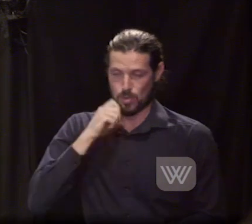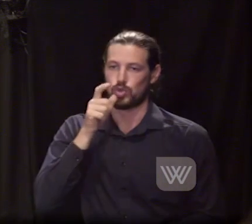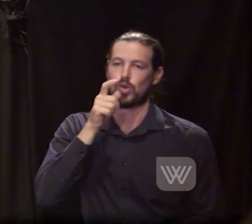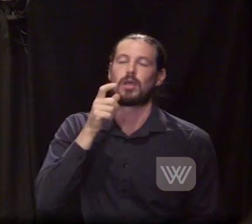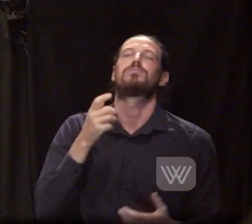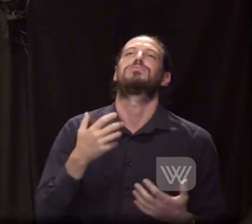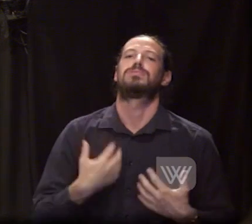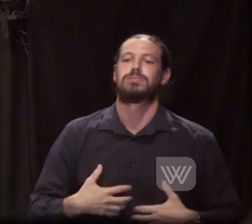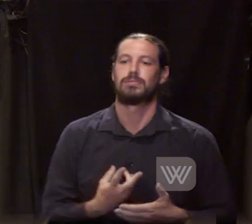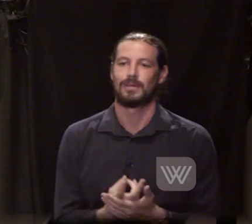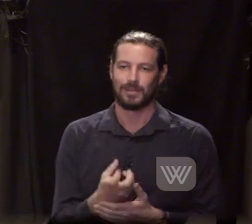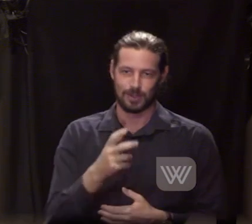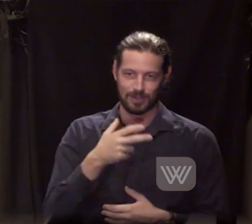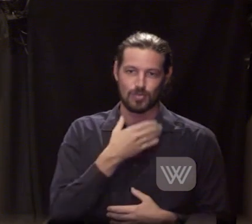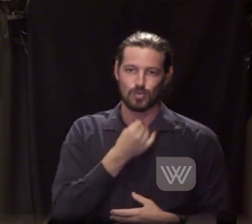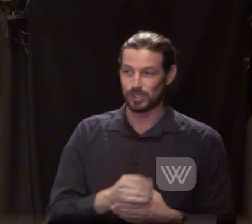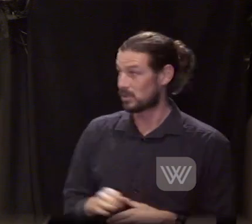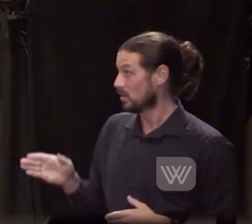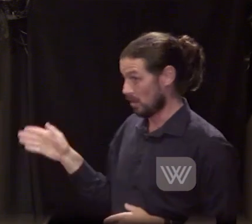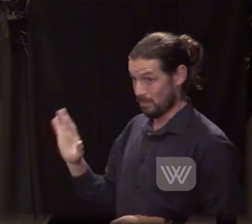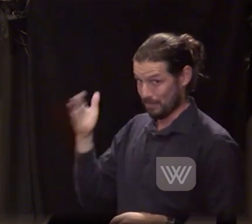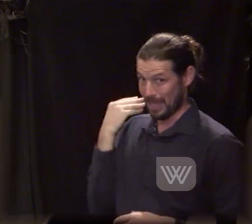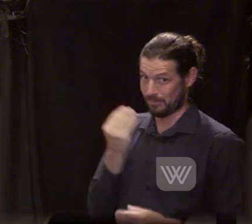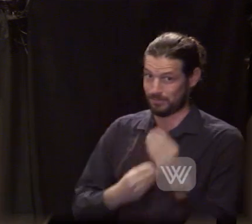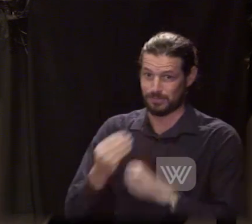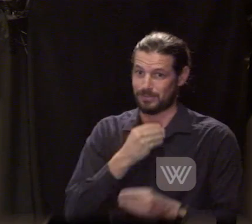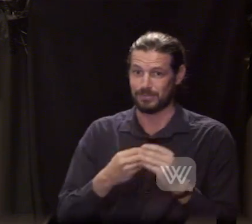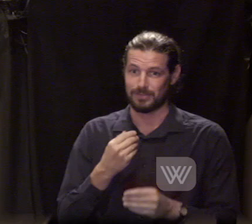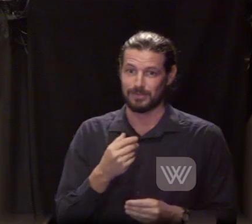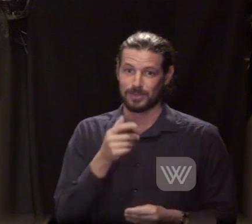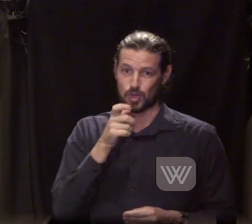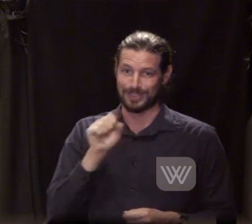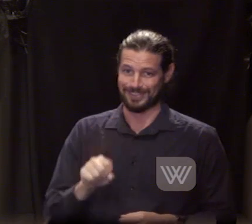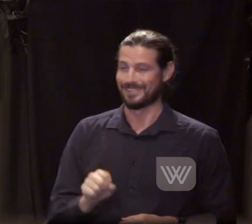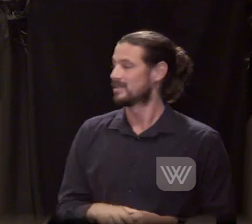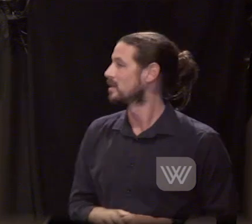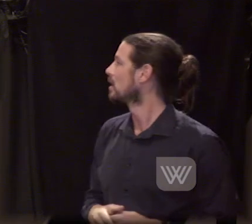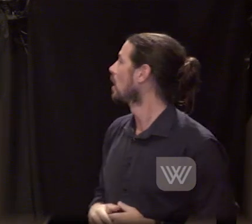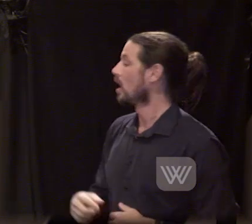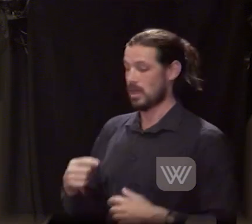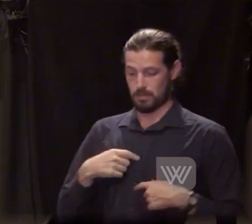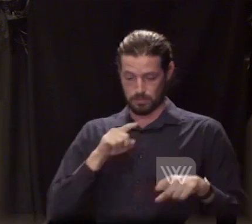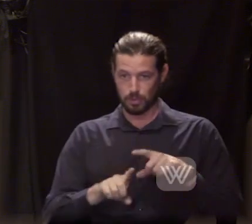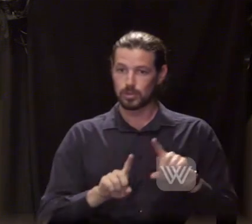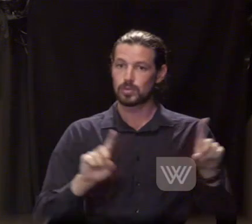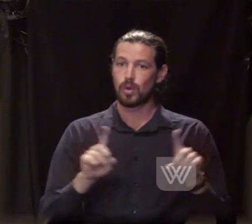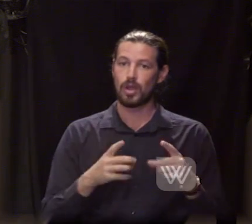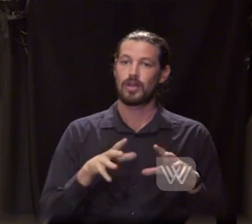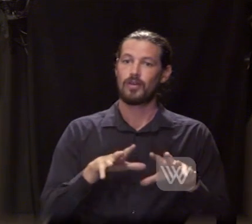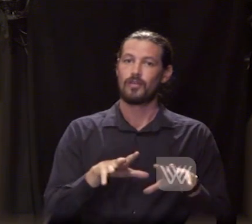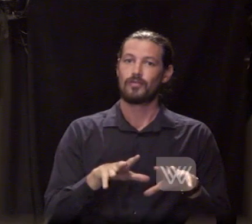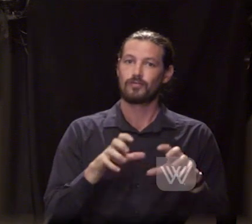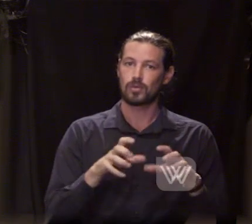vast quantities of chocolate to get me through this. I ate a lot of chocolate. Yeah. Oh, good. I could do it then. Okay. Yeah. My major food groups were freeze-dried fruits,